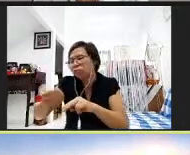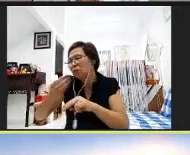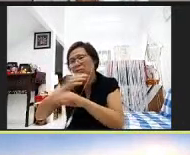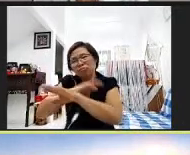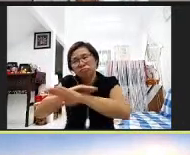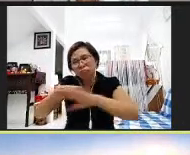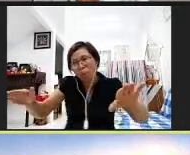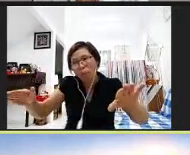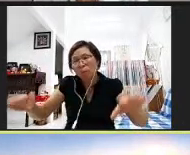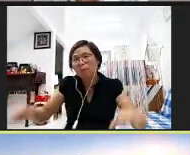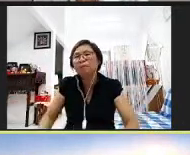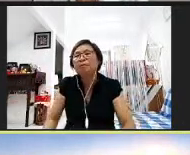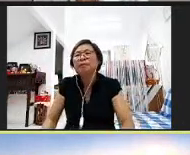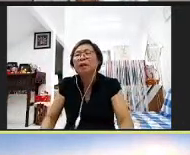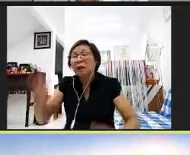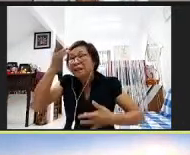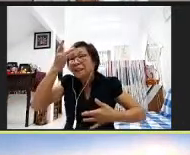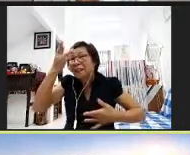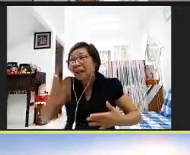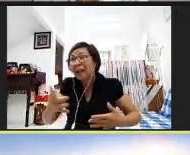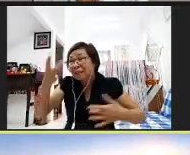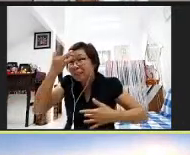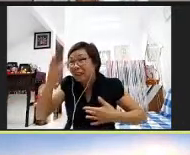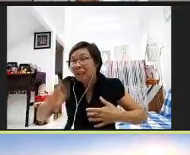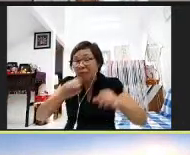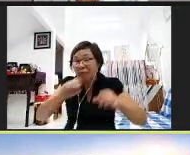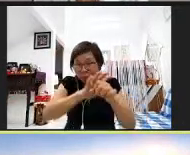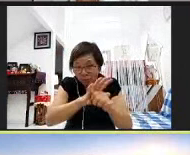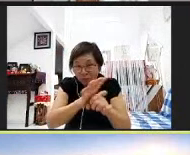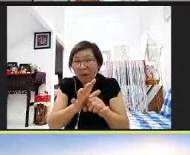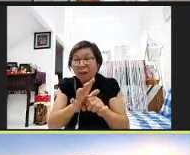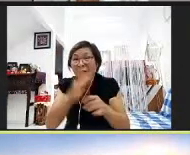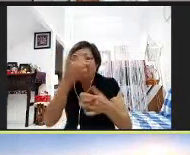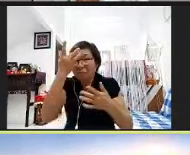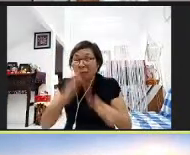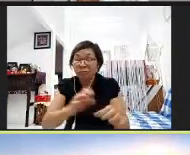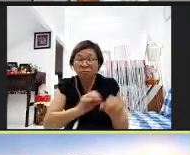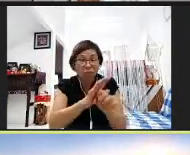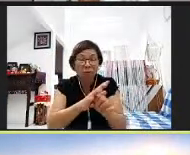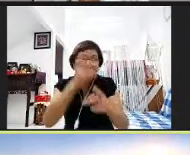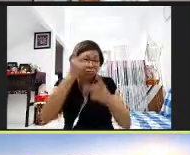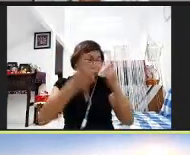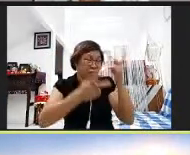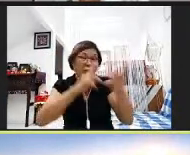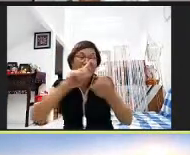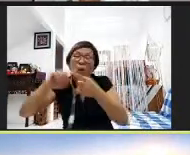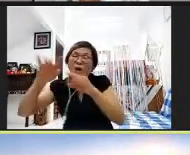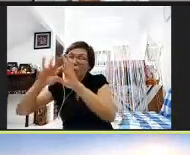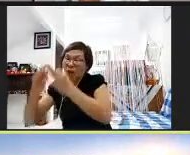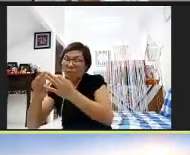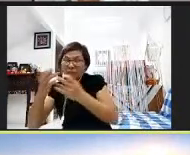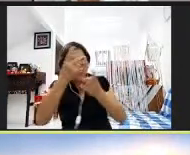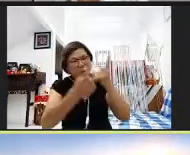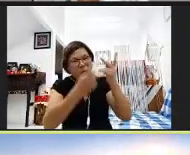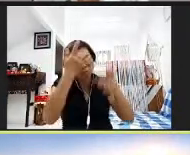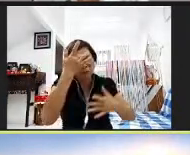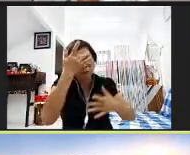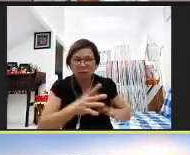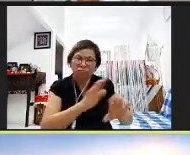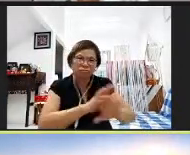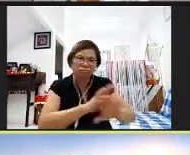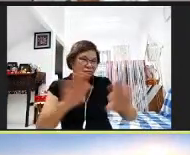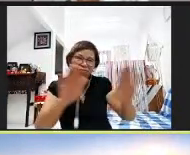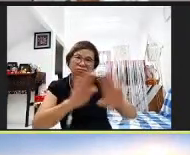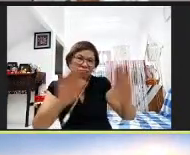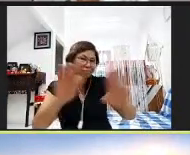If patients get COVID, no visiting, nobody can visit the patients. And